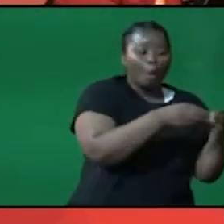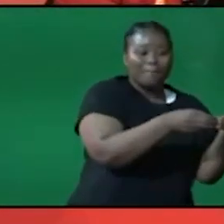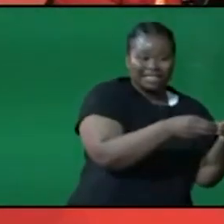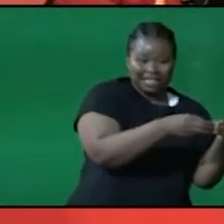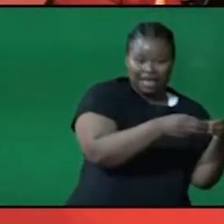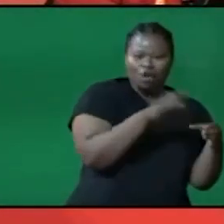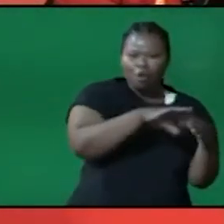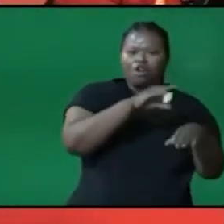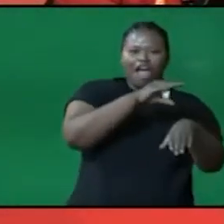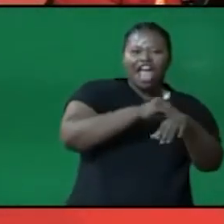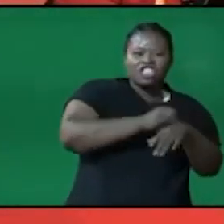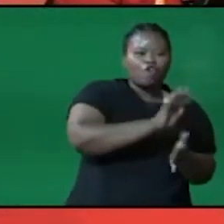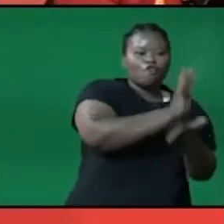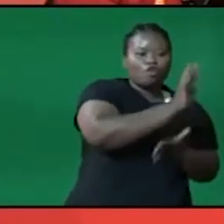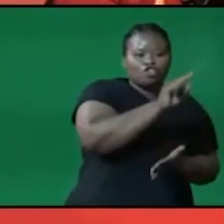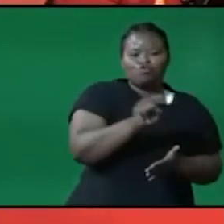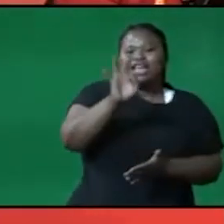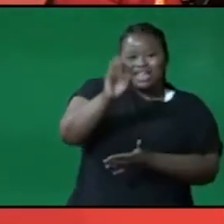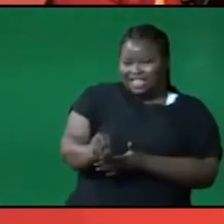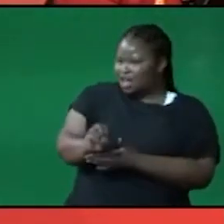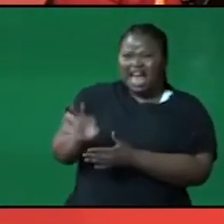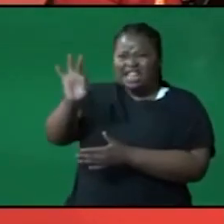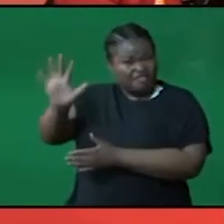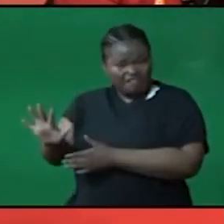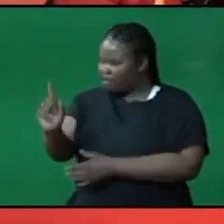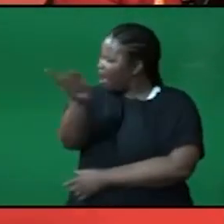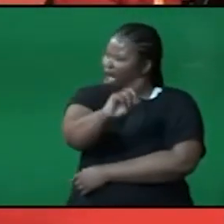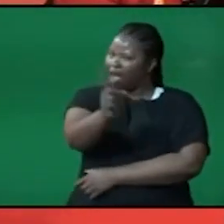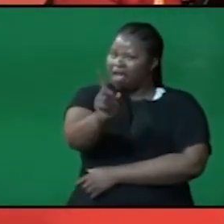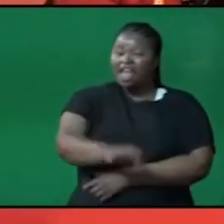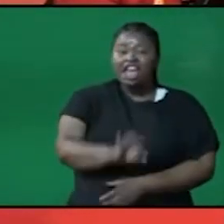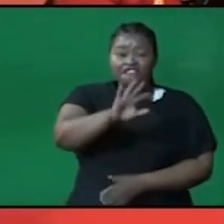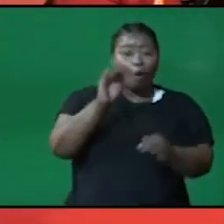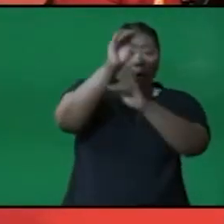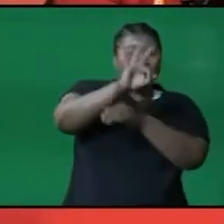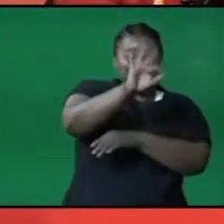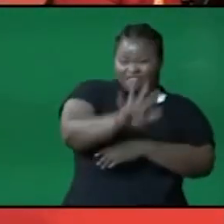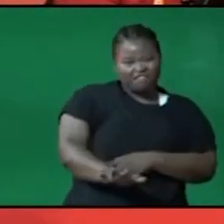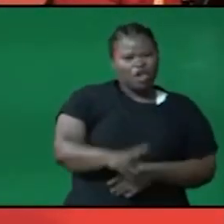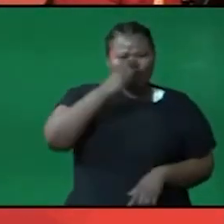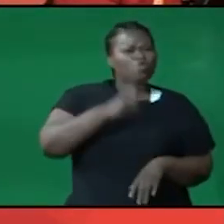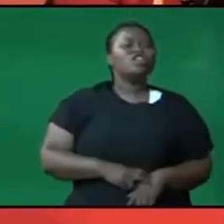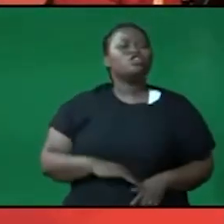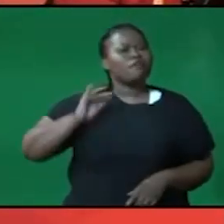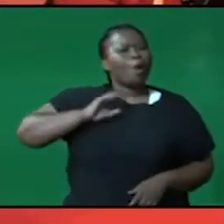takes between 14 to 30, not 35. Karel tomo feta 30, Swanjel tomo baba toba rolo,